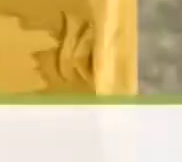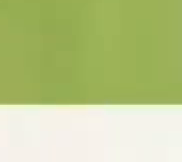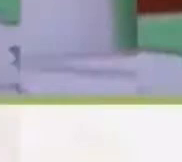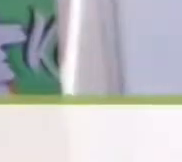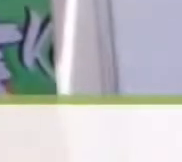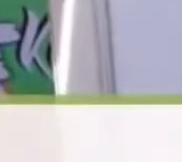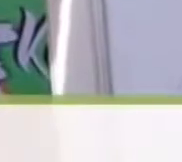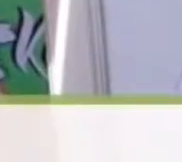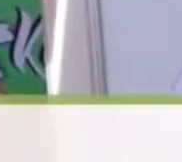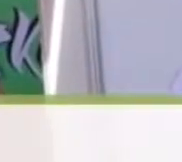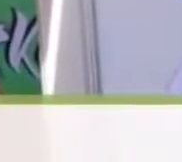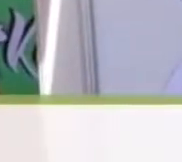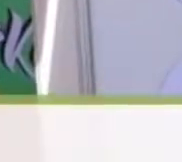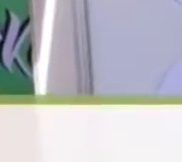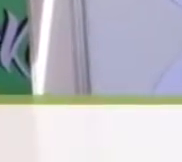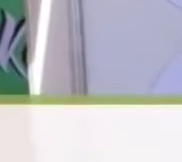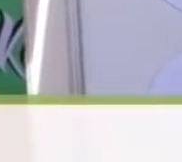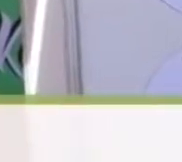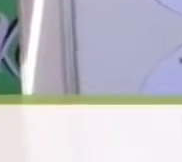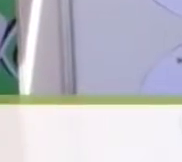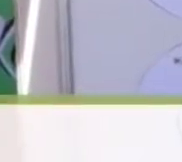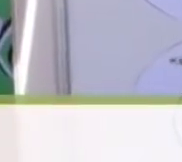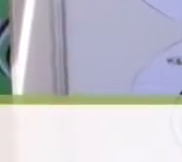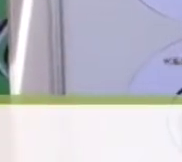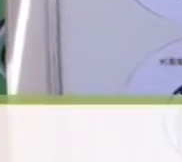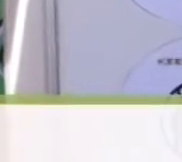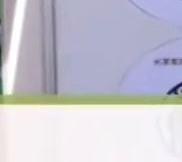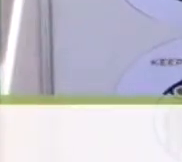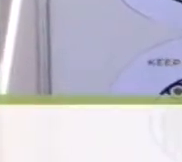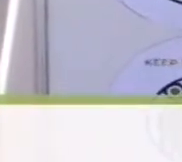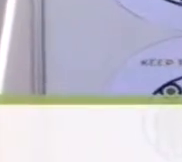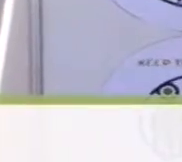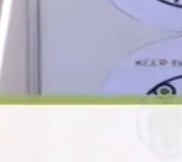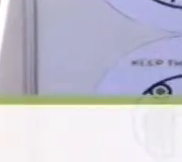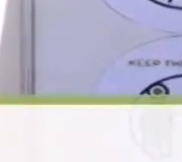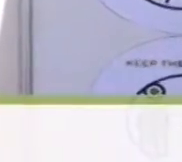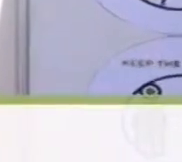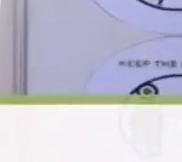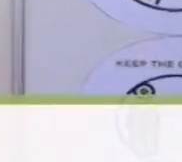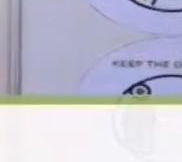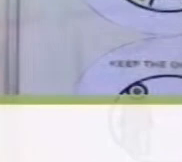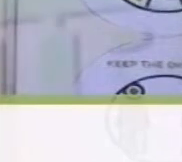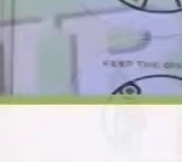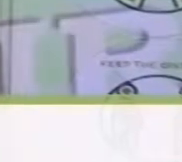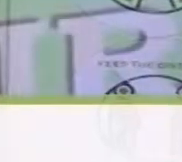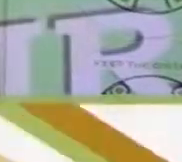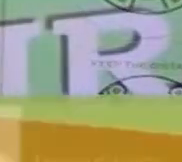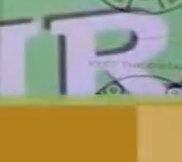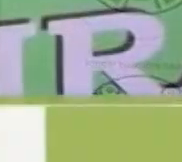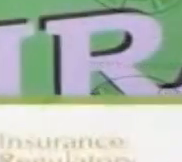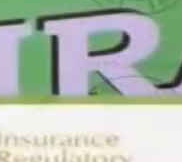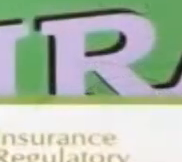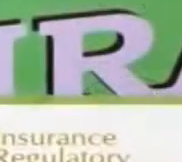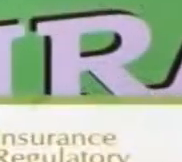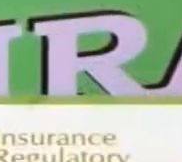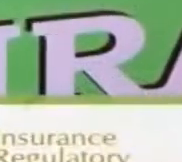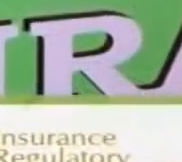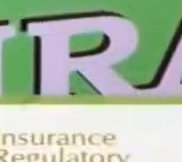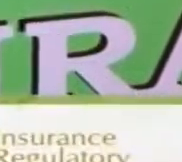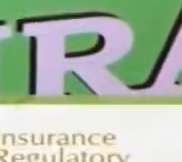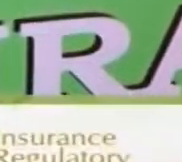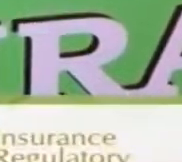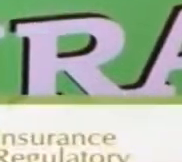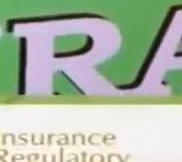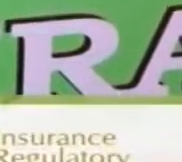The Insurance Regulatory Authority is bringing the insurance message right to your doorstep in partnership with the County Government of Kisii. Join us